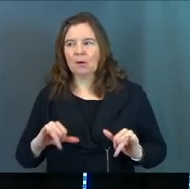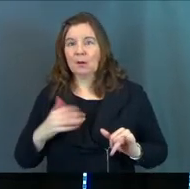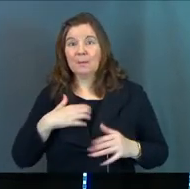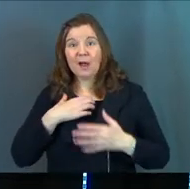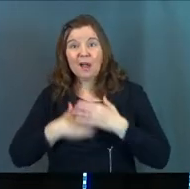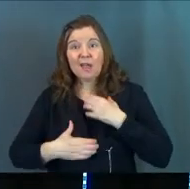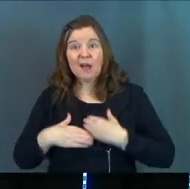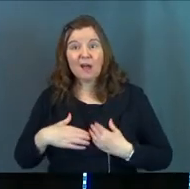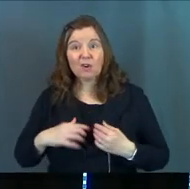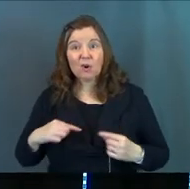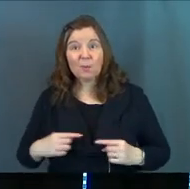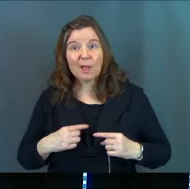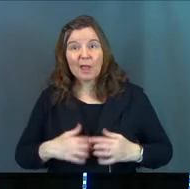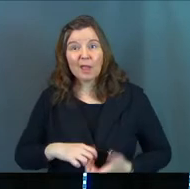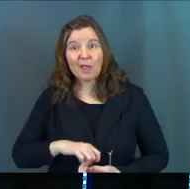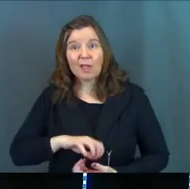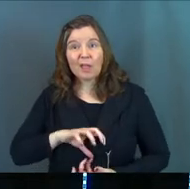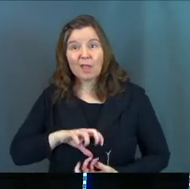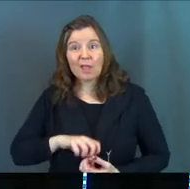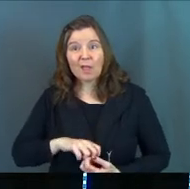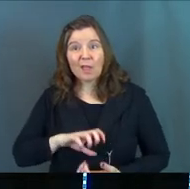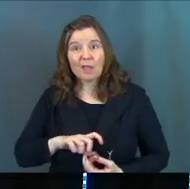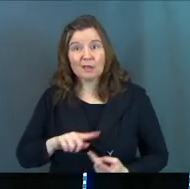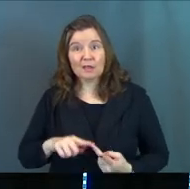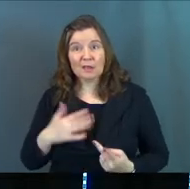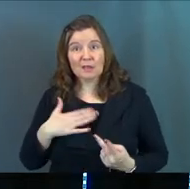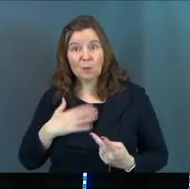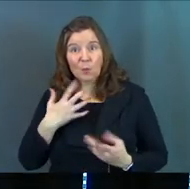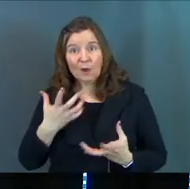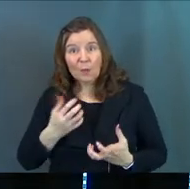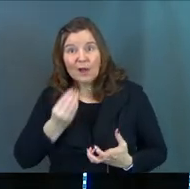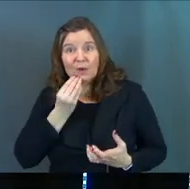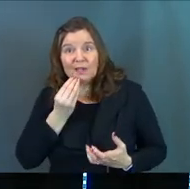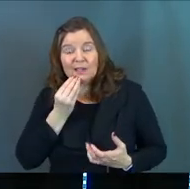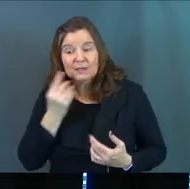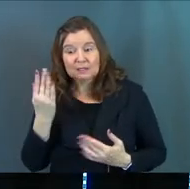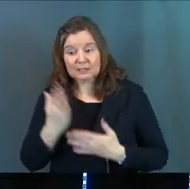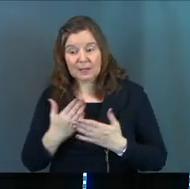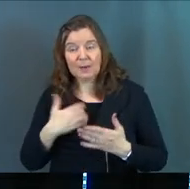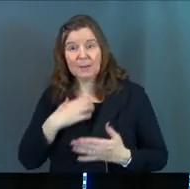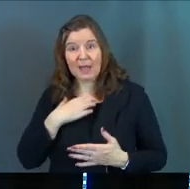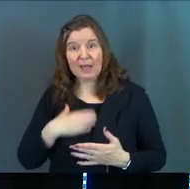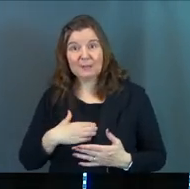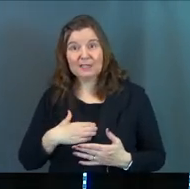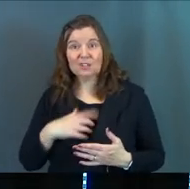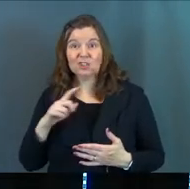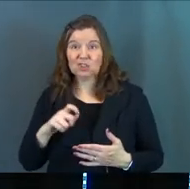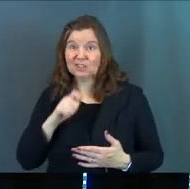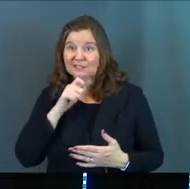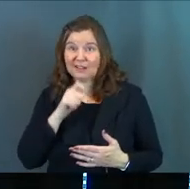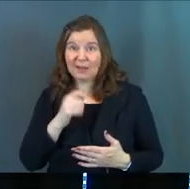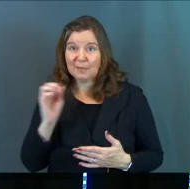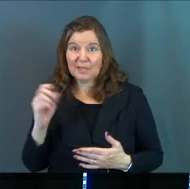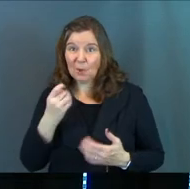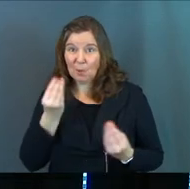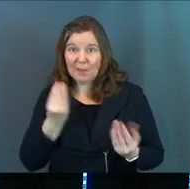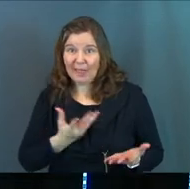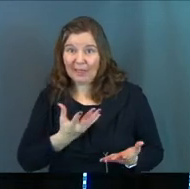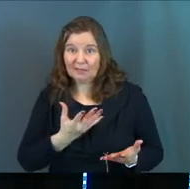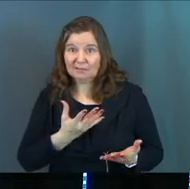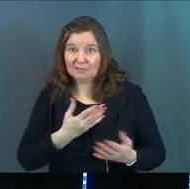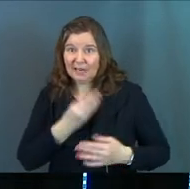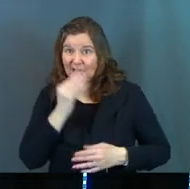My hunger pains, my appetites, some of my appetites should not be obeyed.